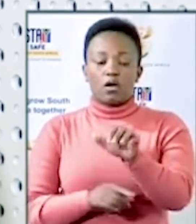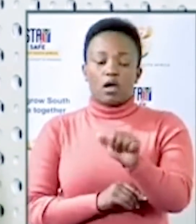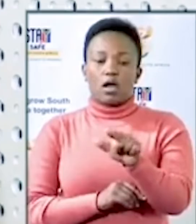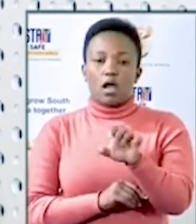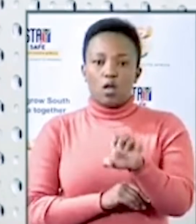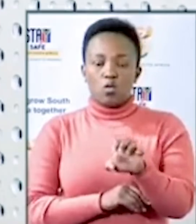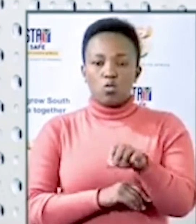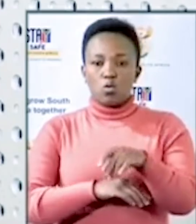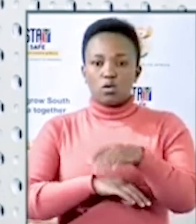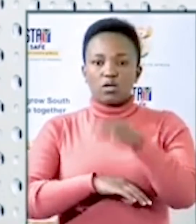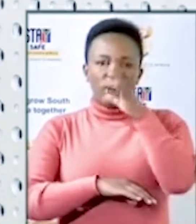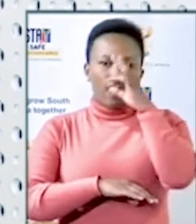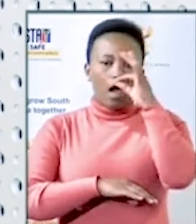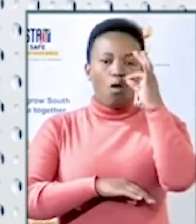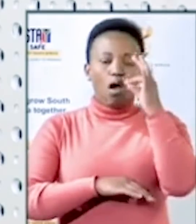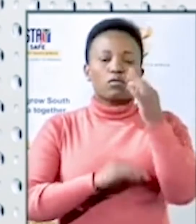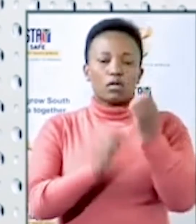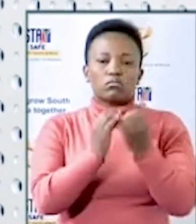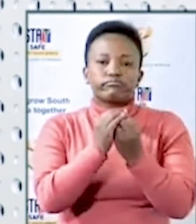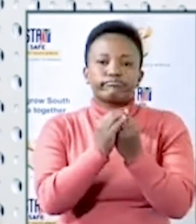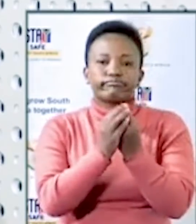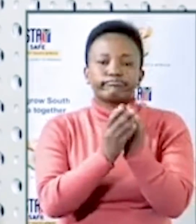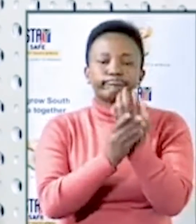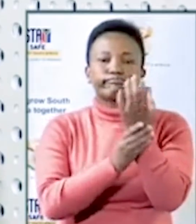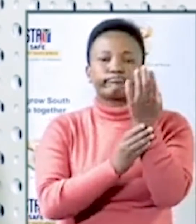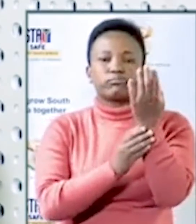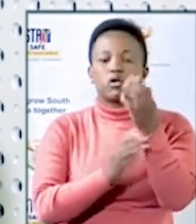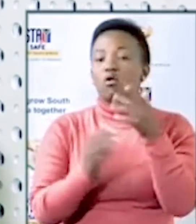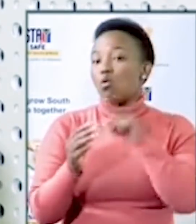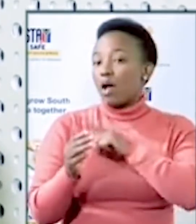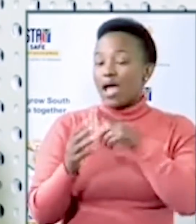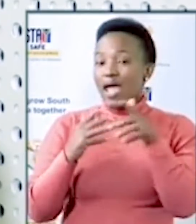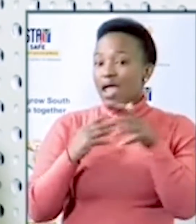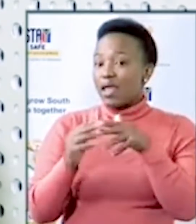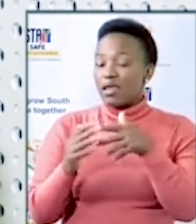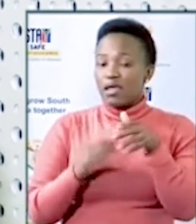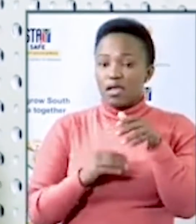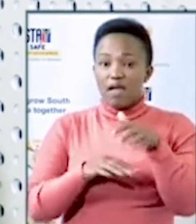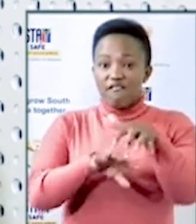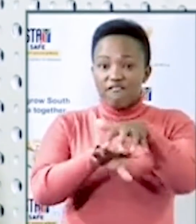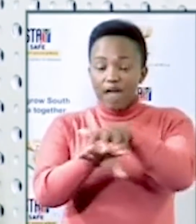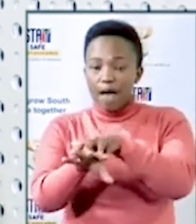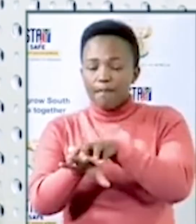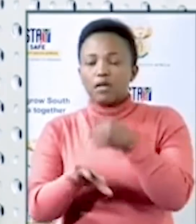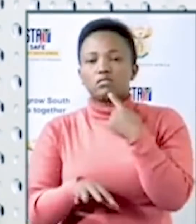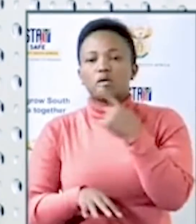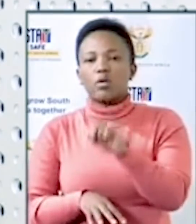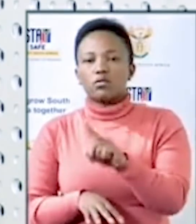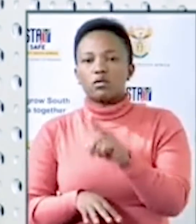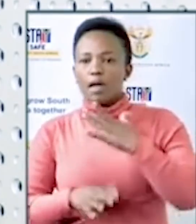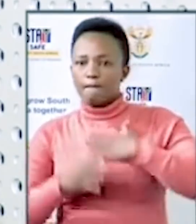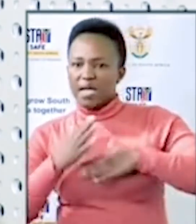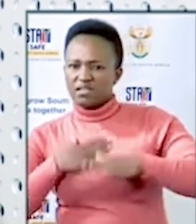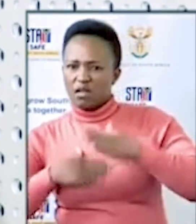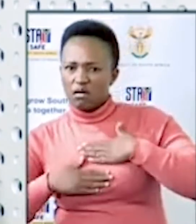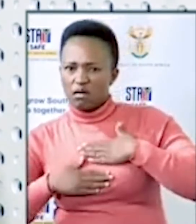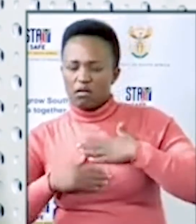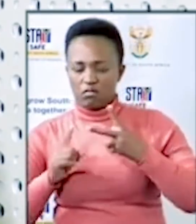will flower for the first time. As any farmer will tell you, patience and focus is